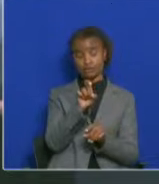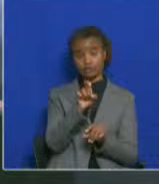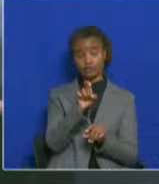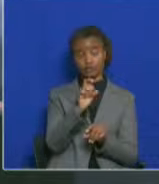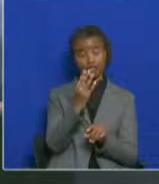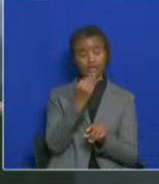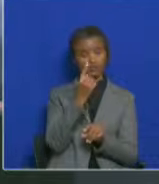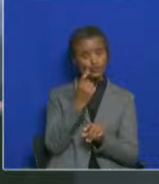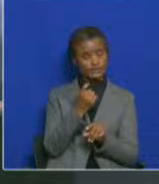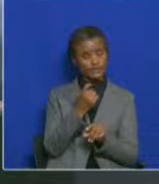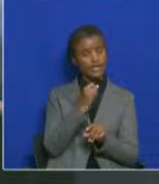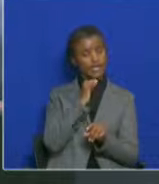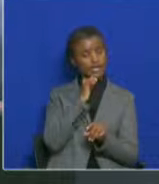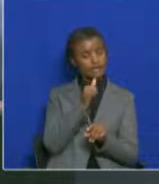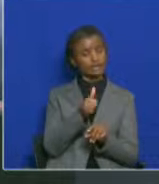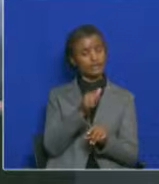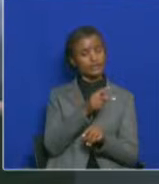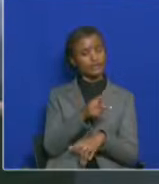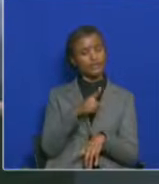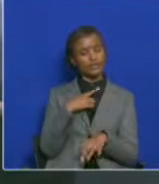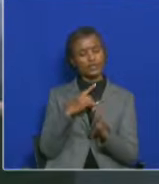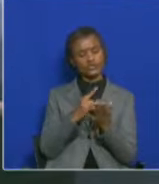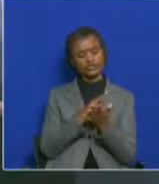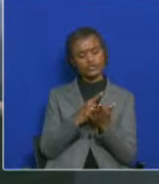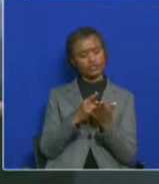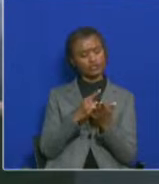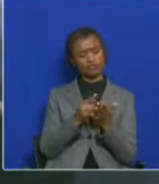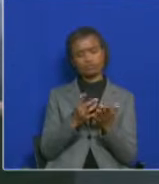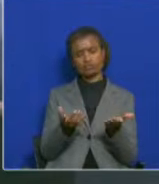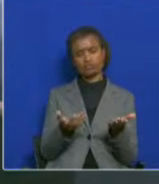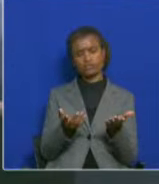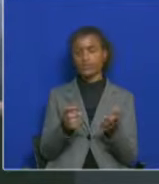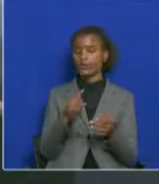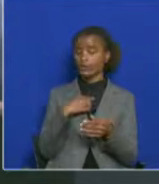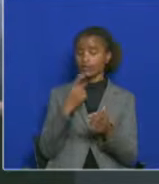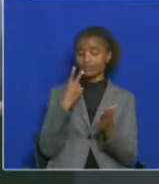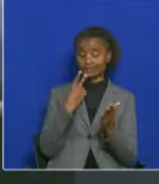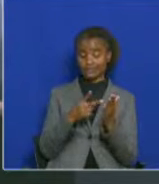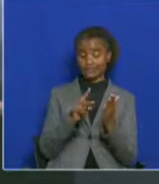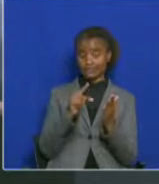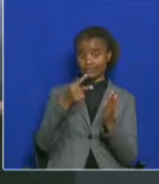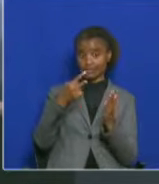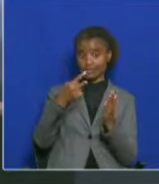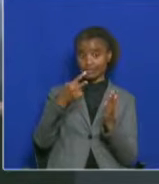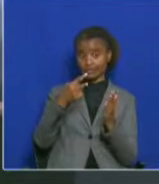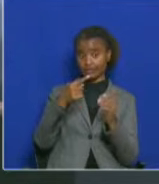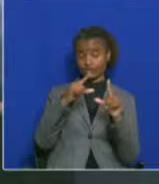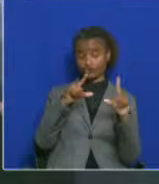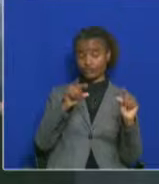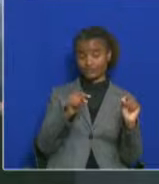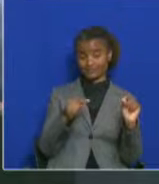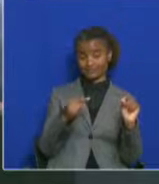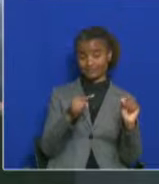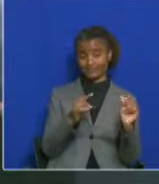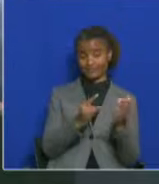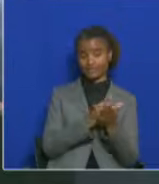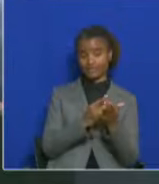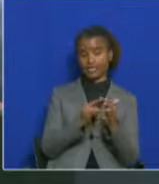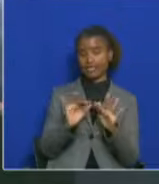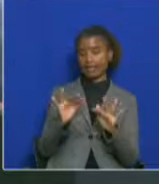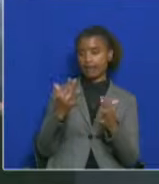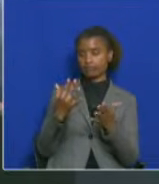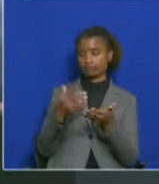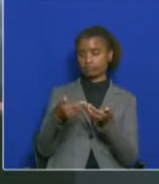look at the second one, how are we splitting on our side? And then an answer follows, and then there's